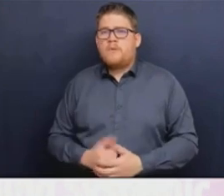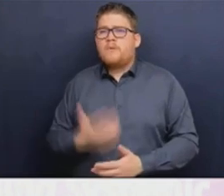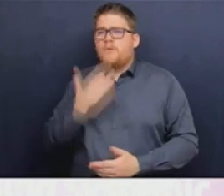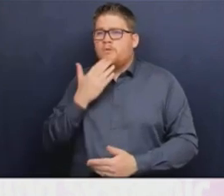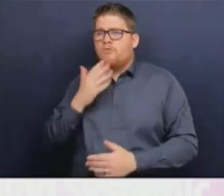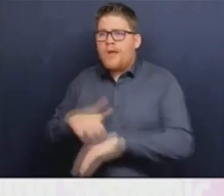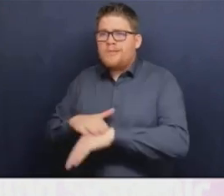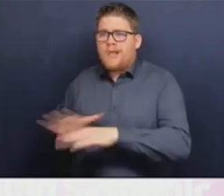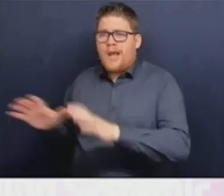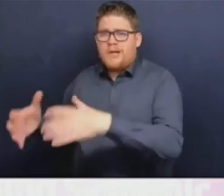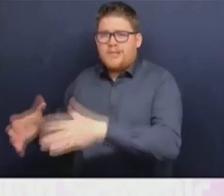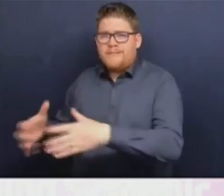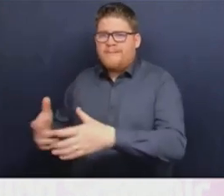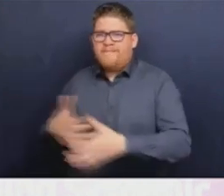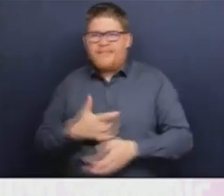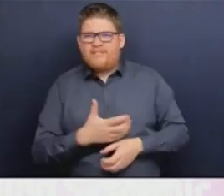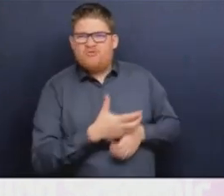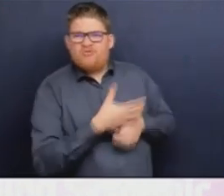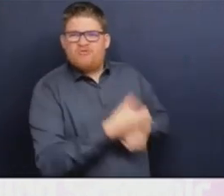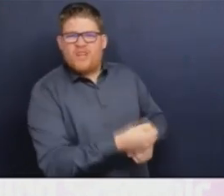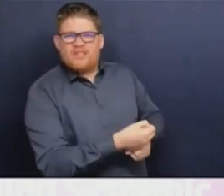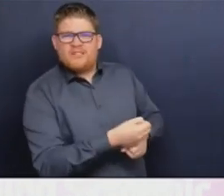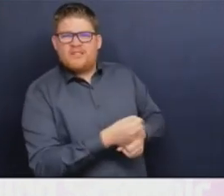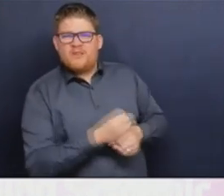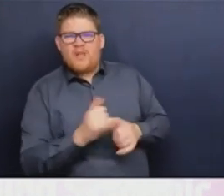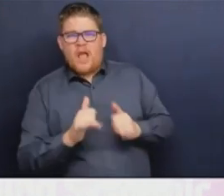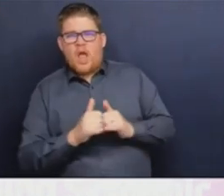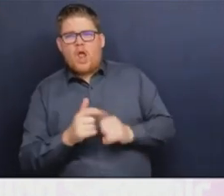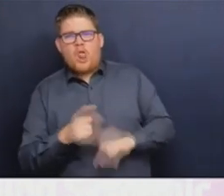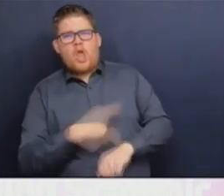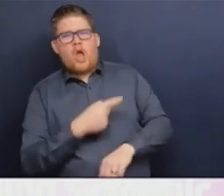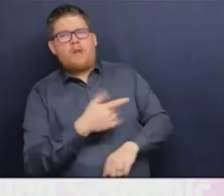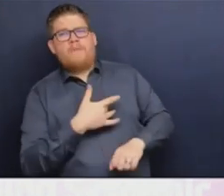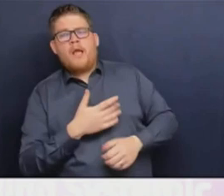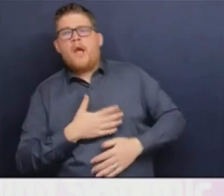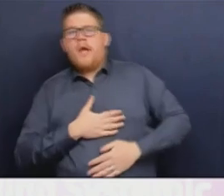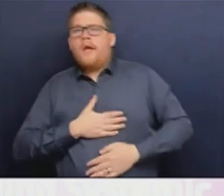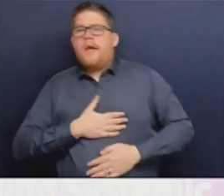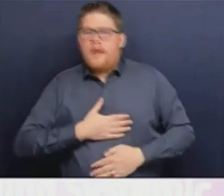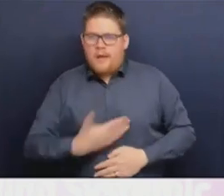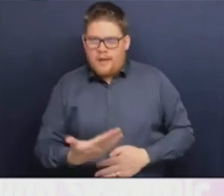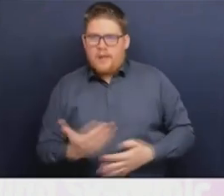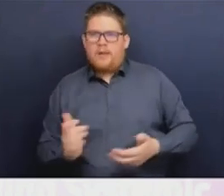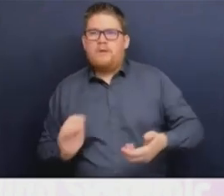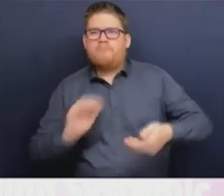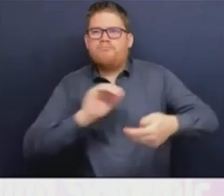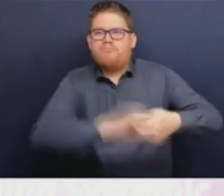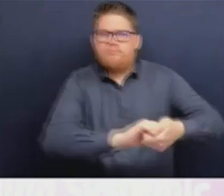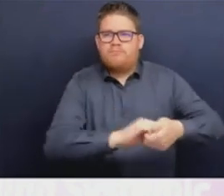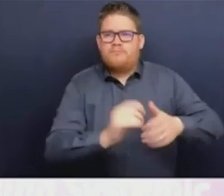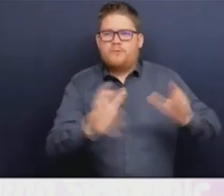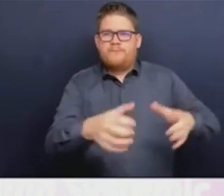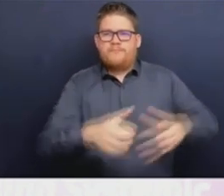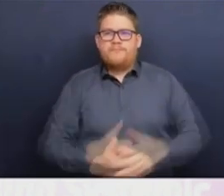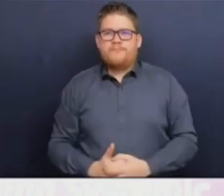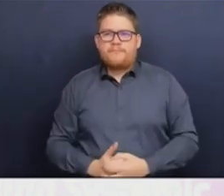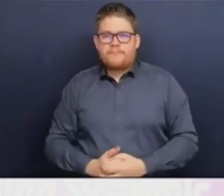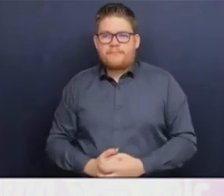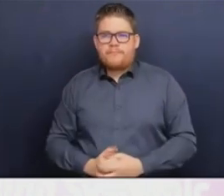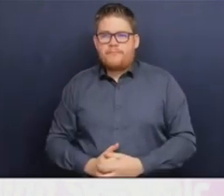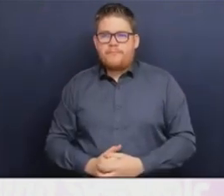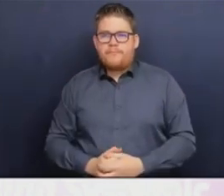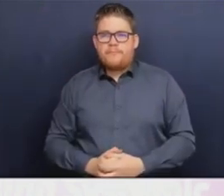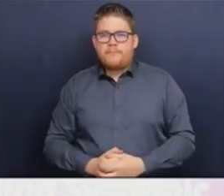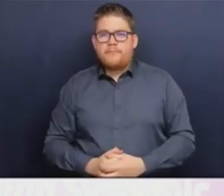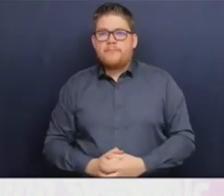and how will you rebuild that? Well, it's difficult to answer how long does it take to rebuild trust. All of us have been in situations